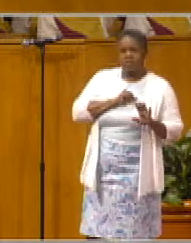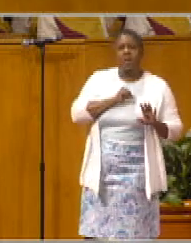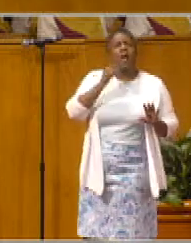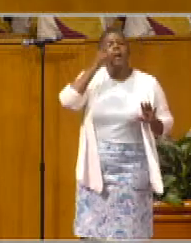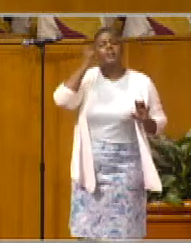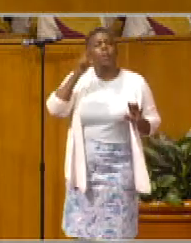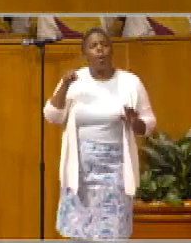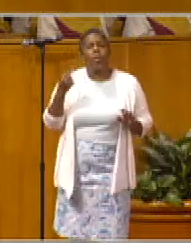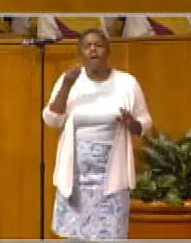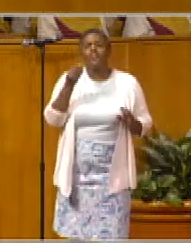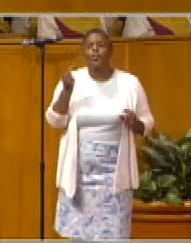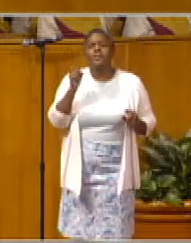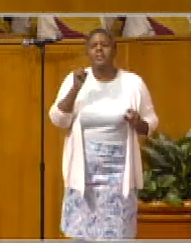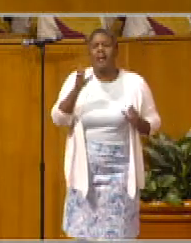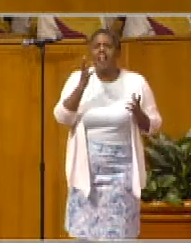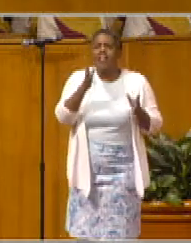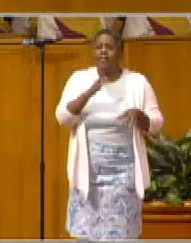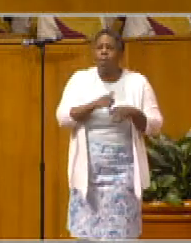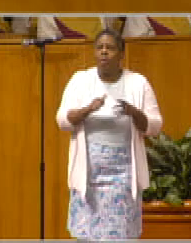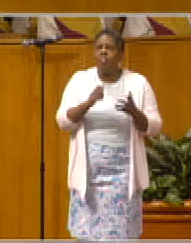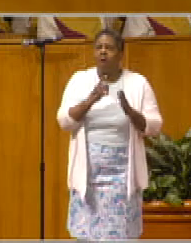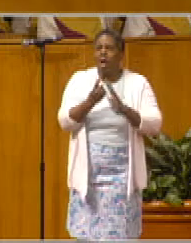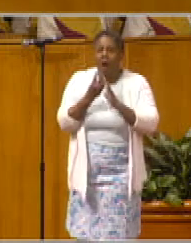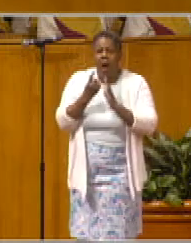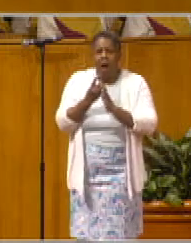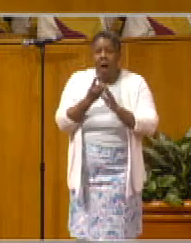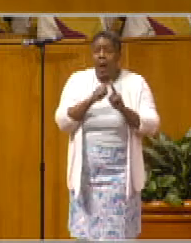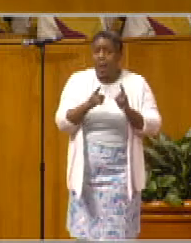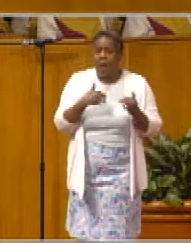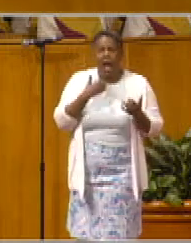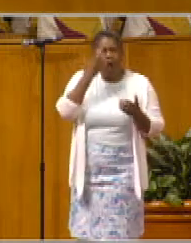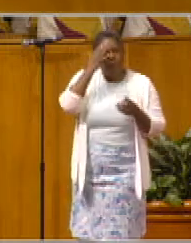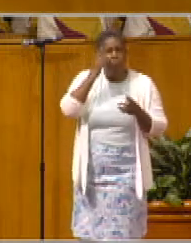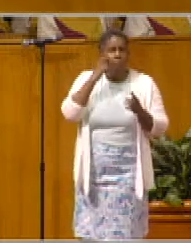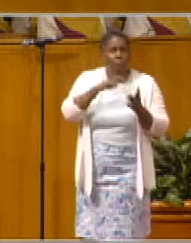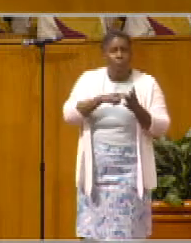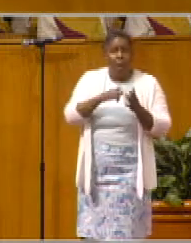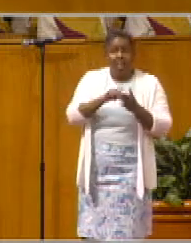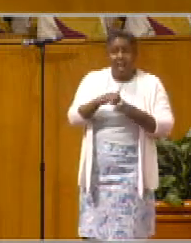Because there's only a few seconds left on the clock. But I noticed that